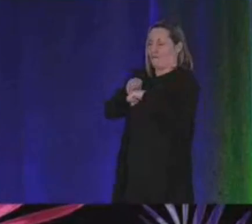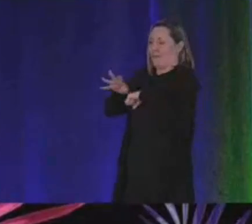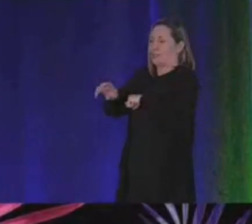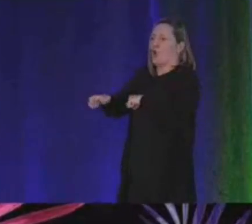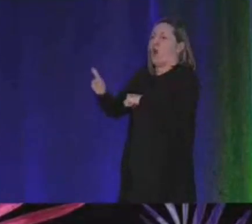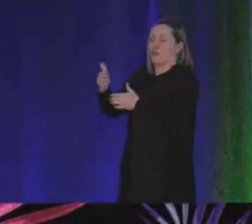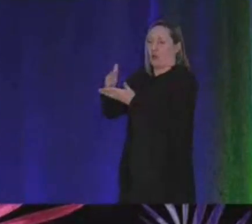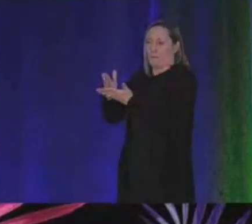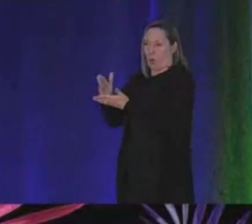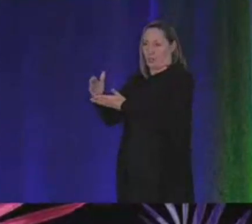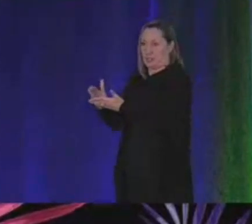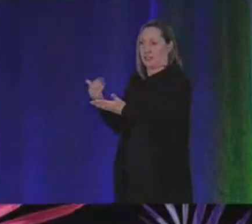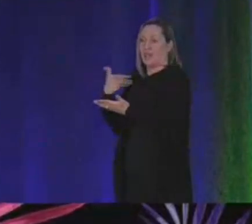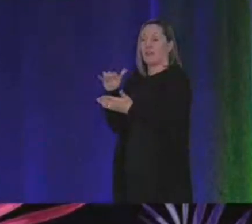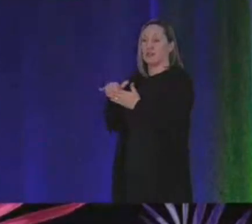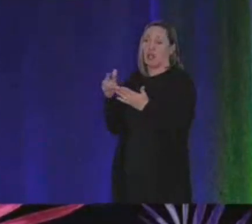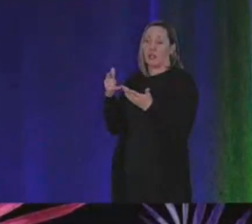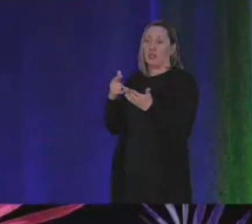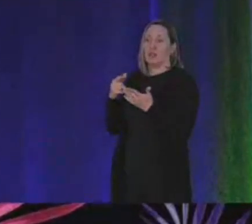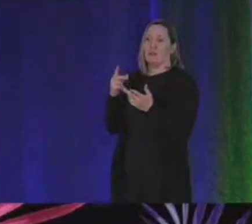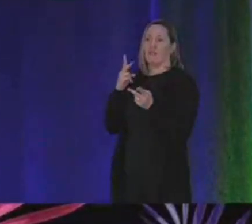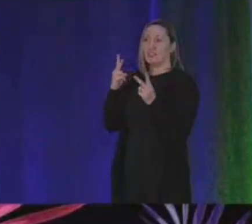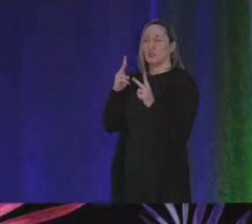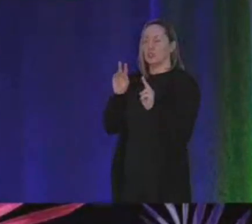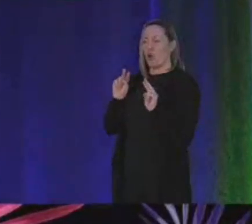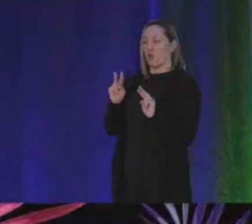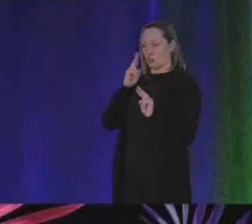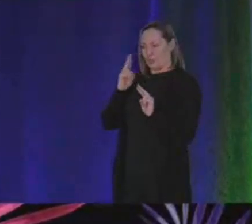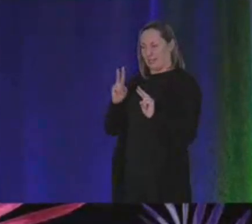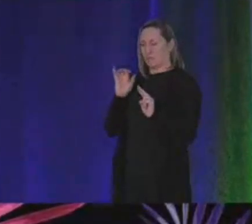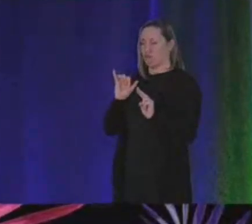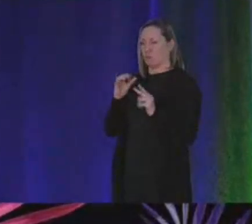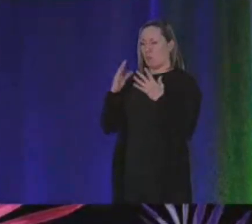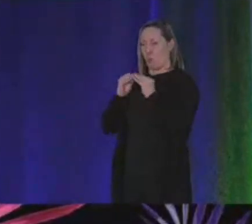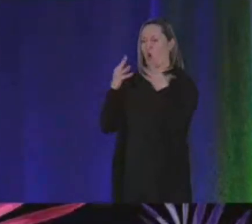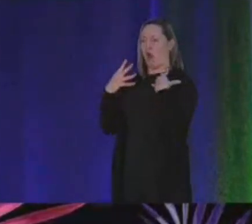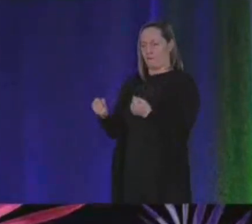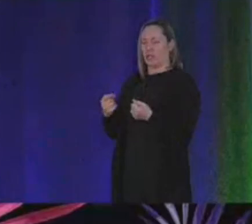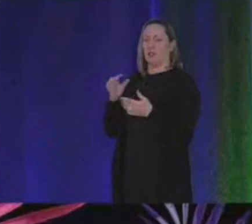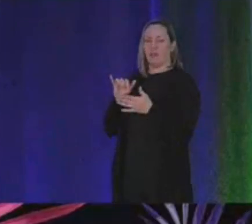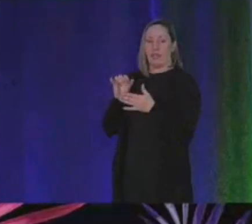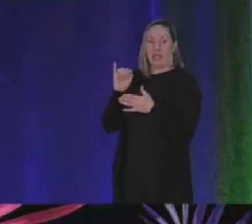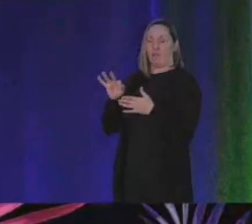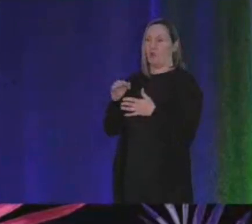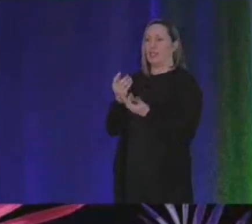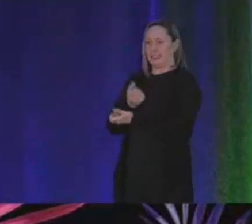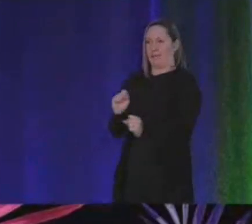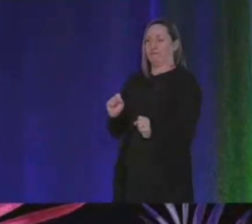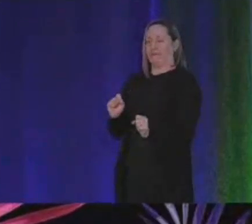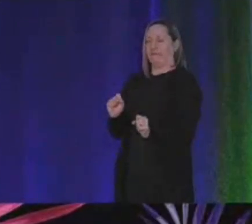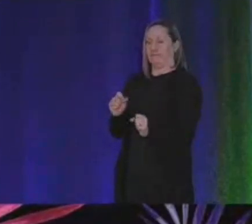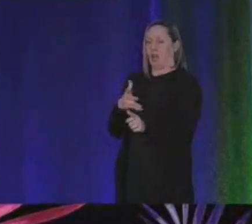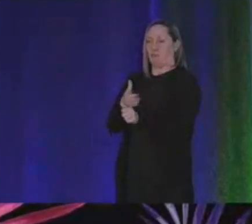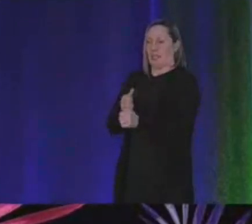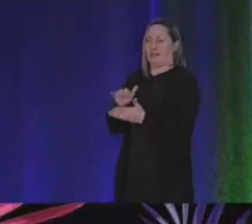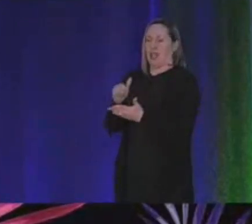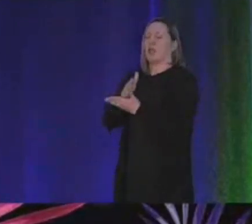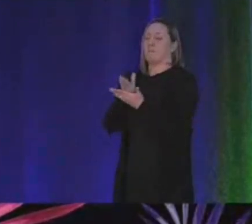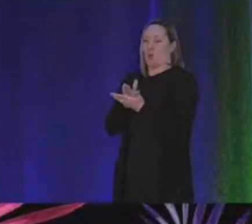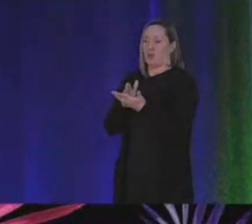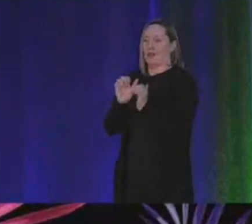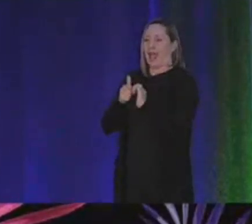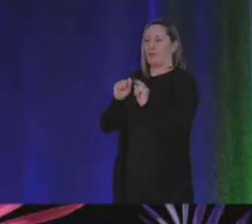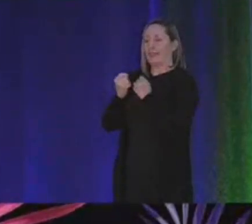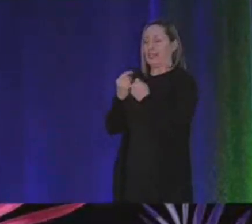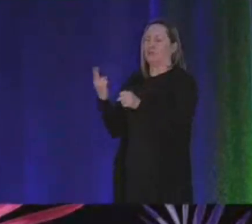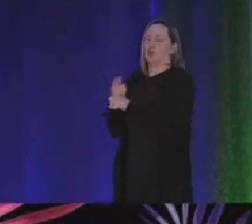So having this kind of like visualization helps us to be more confident about if we can safely update these components and have the teams